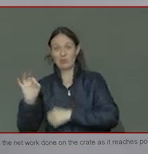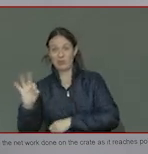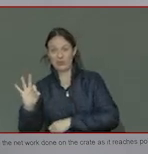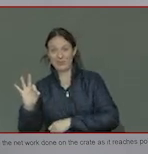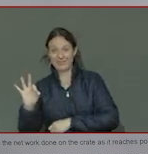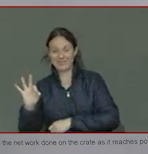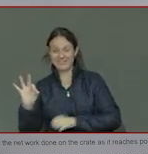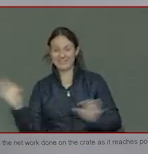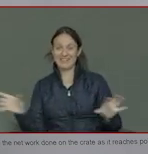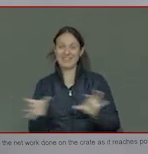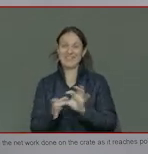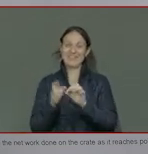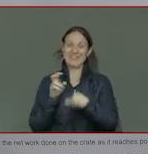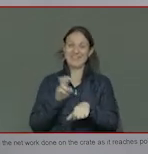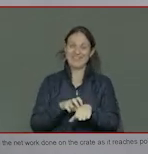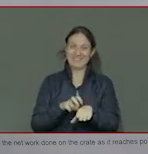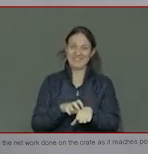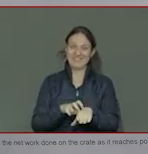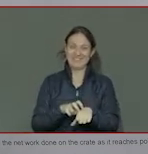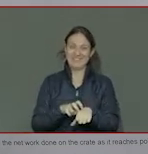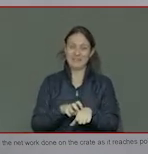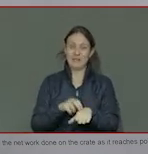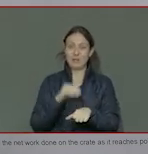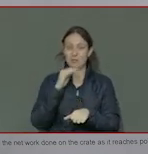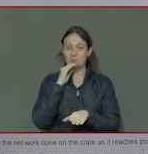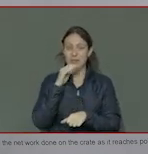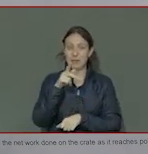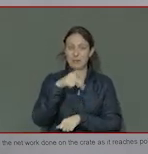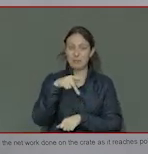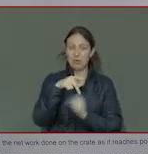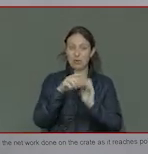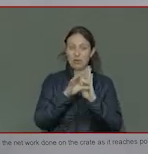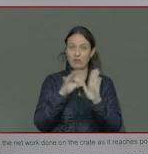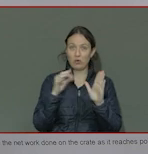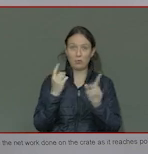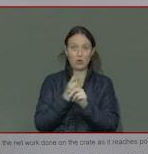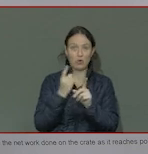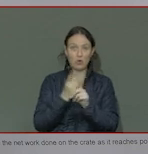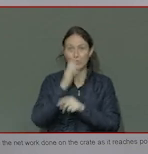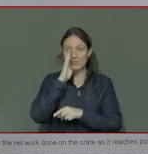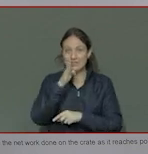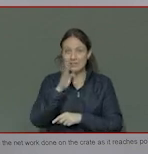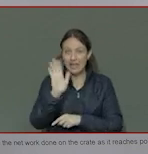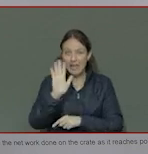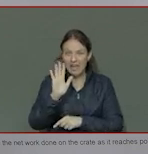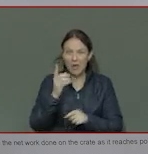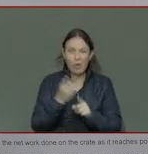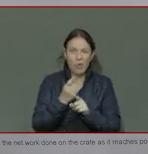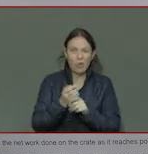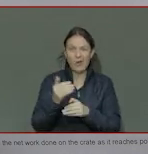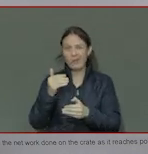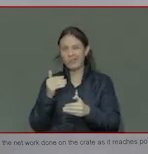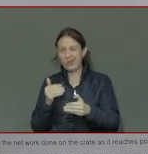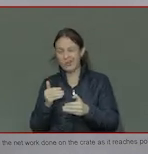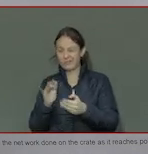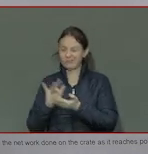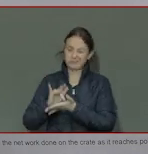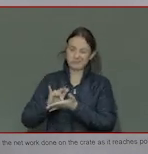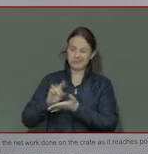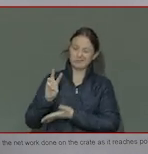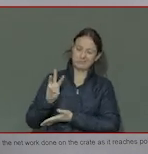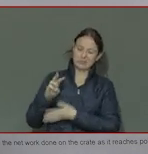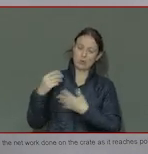use, you're not going to use straightforward the power formula. You first have to calculate either the W or the